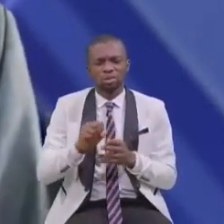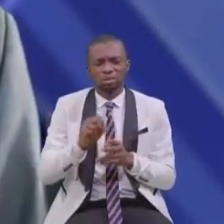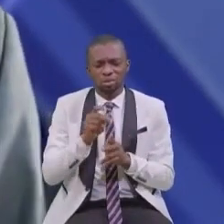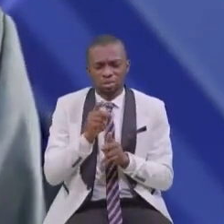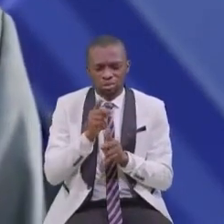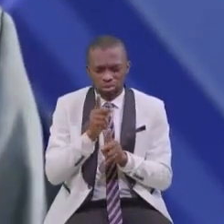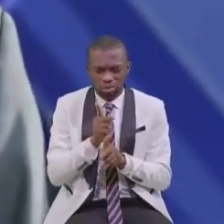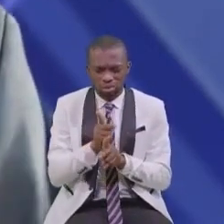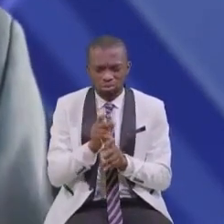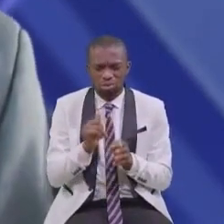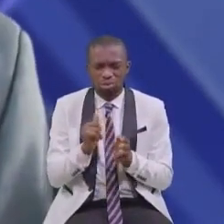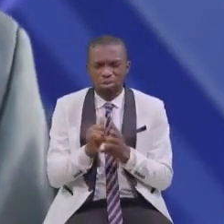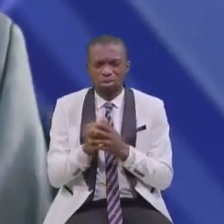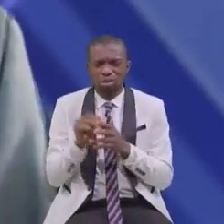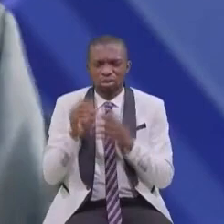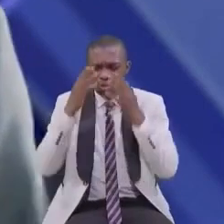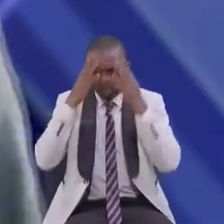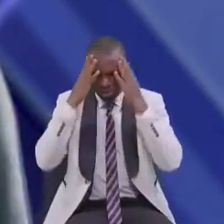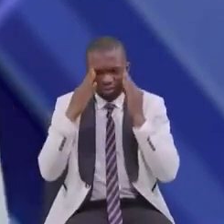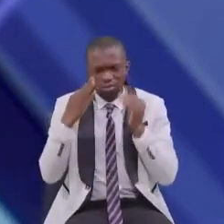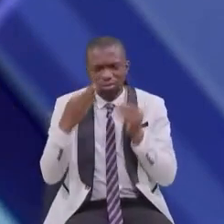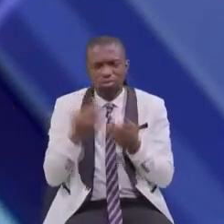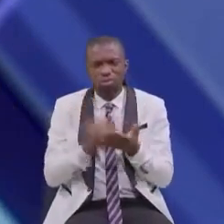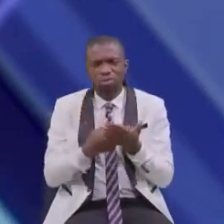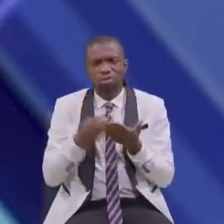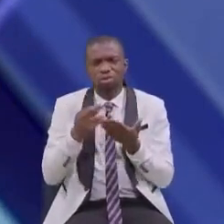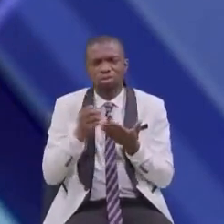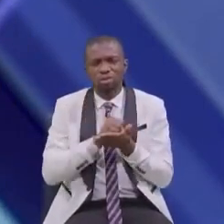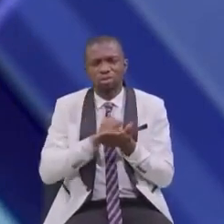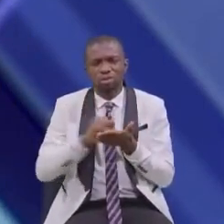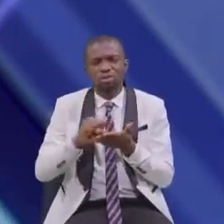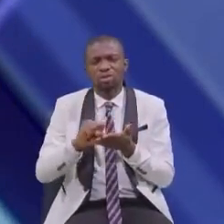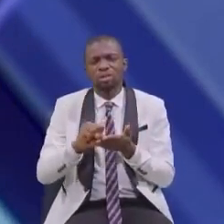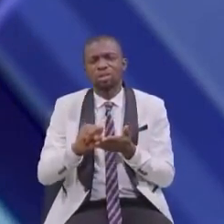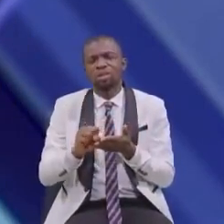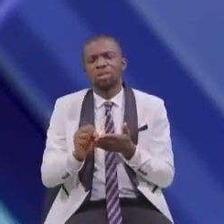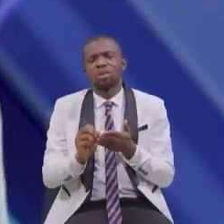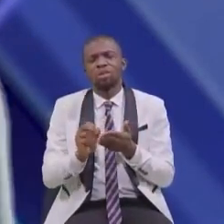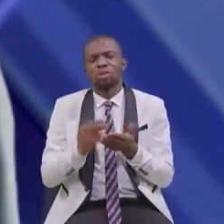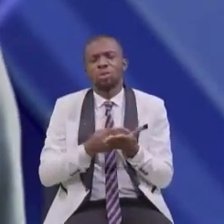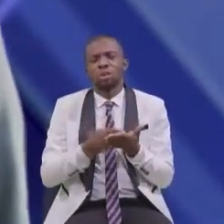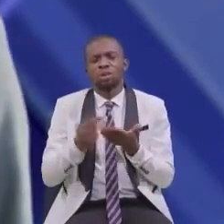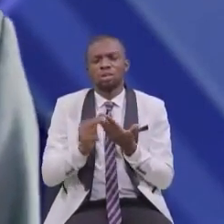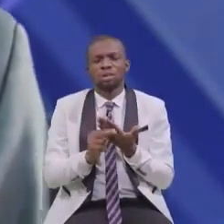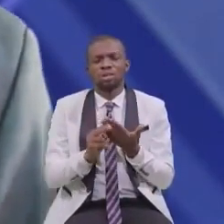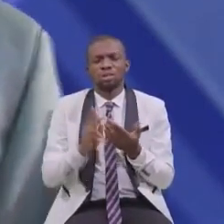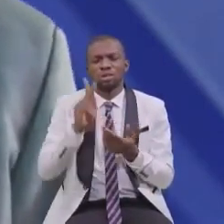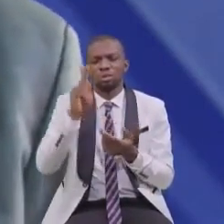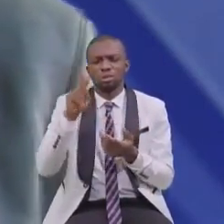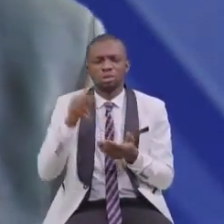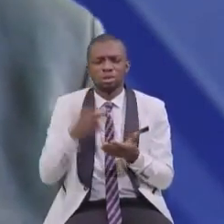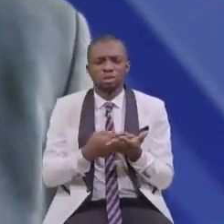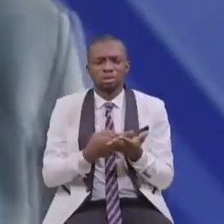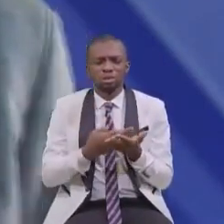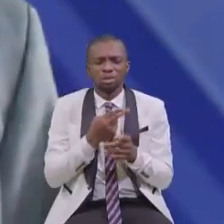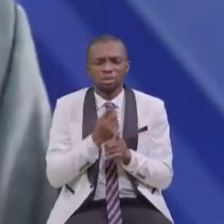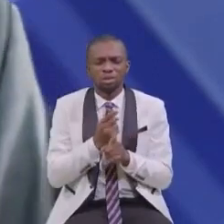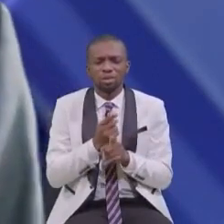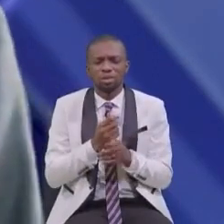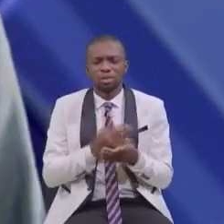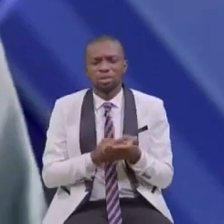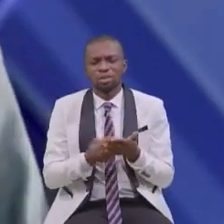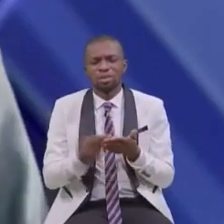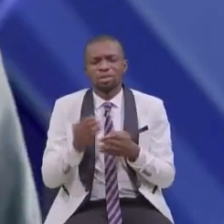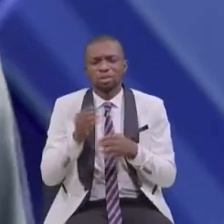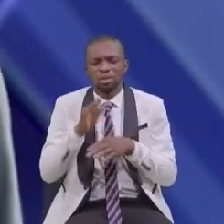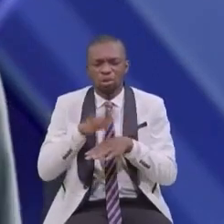of sanctification and uprightness and holiness unto the Lord. Watch over the calling of the Master. Watch